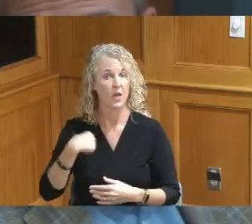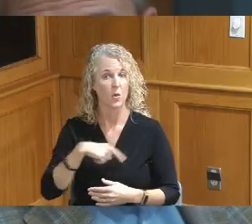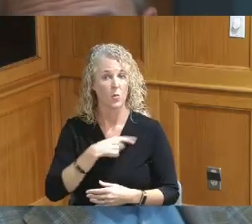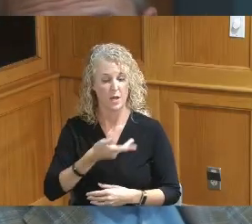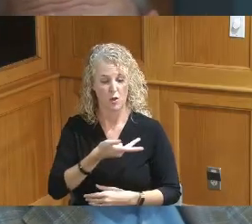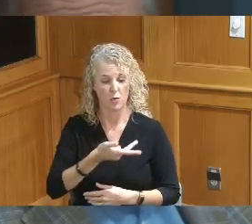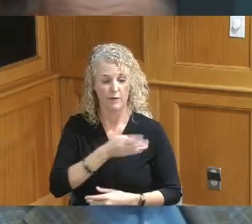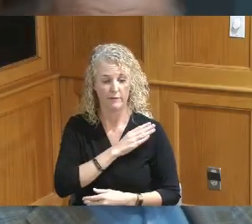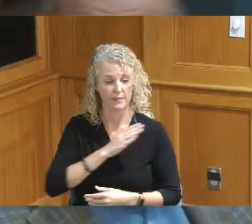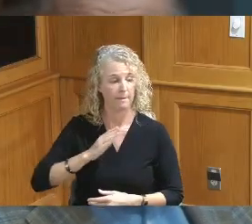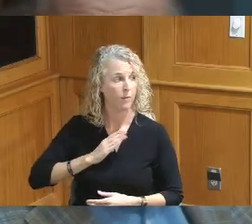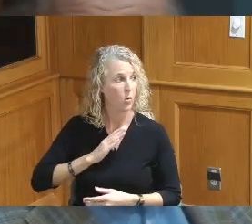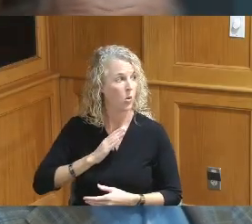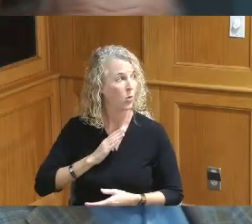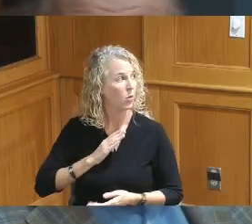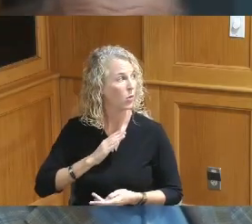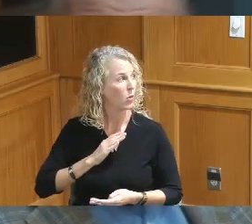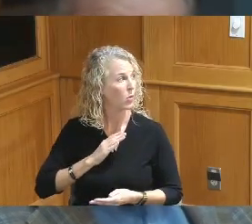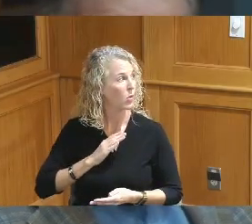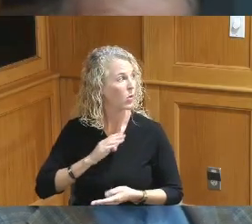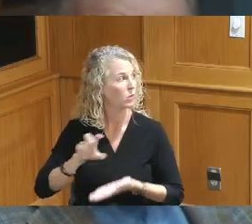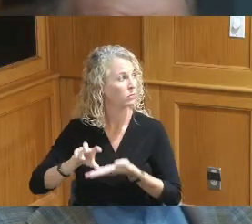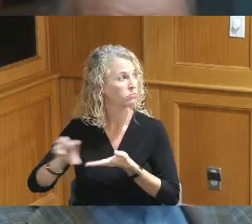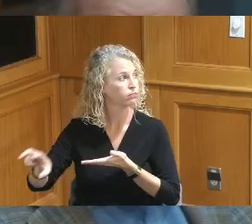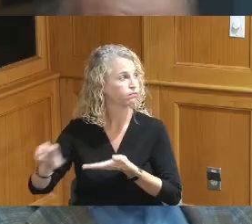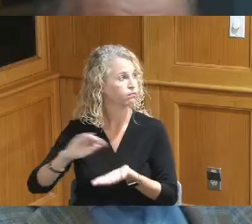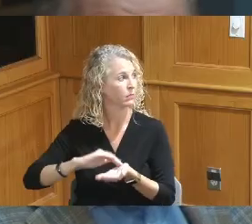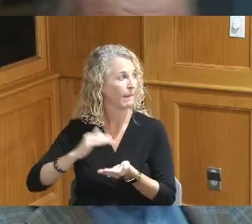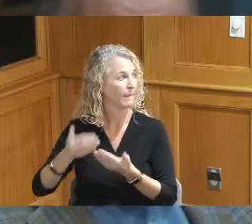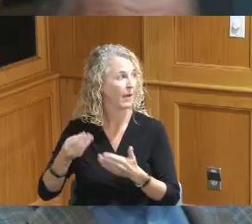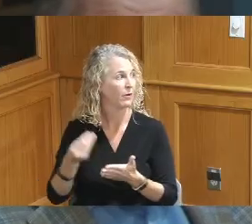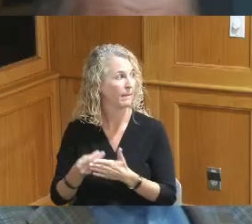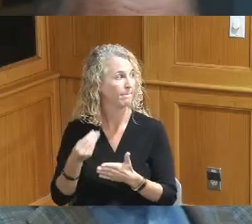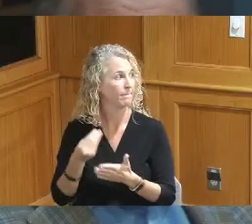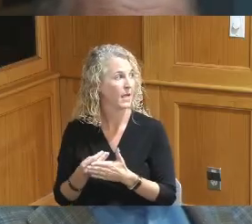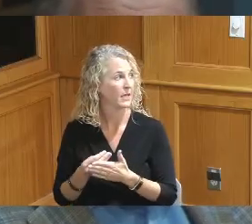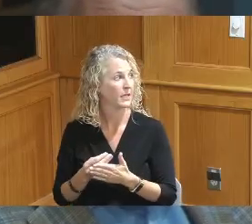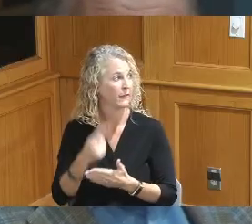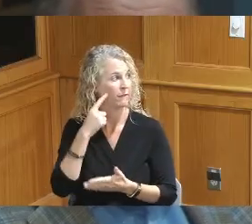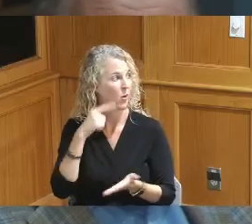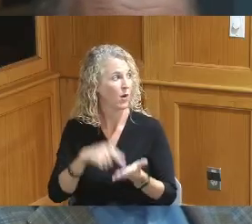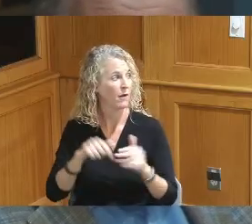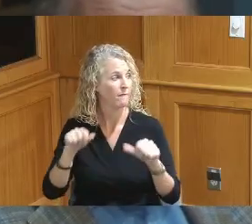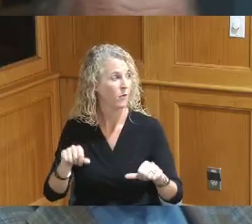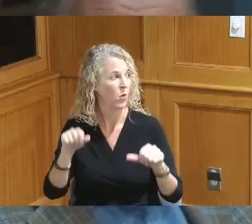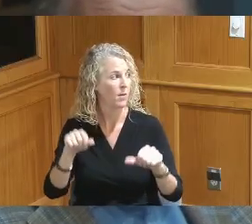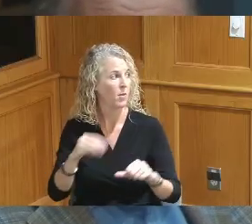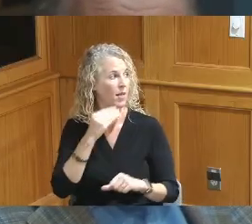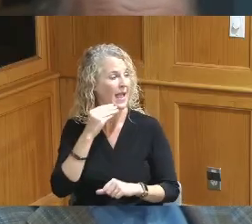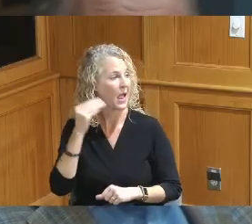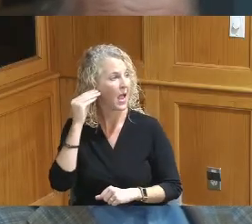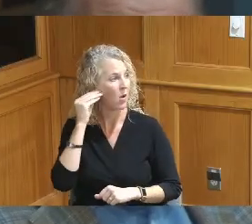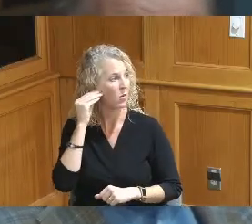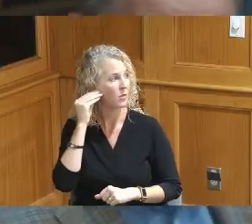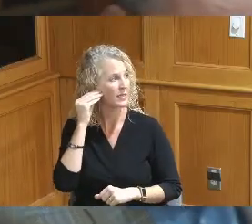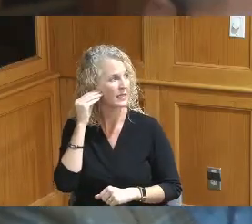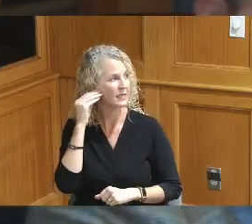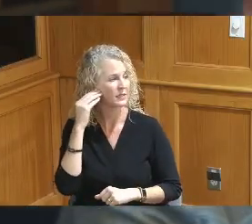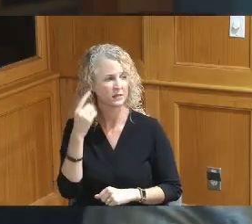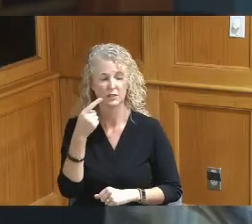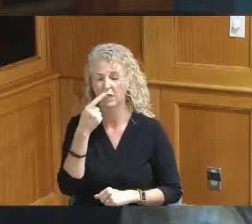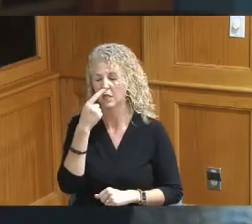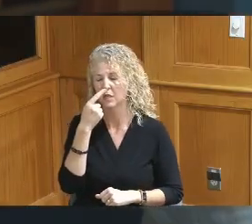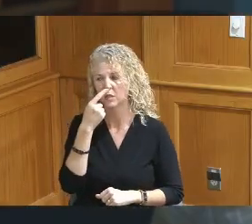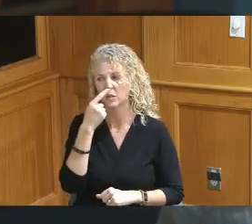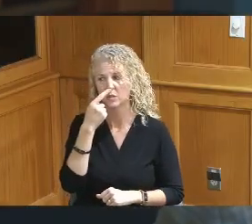board put in a large amount of money toward affordable housing. Can you give that number? Because I